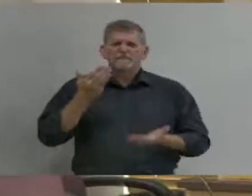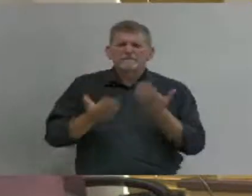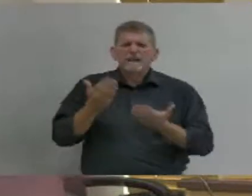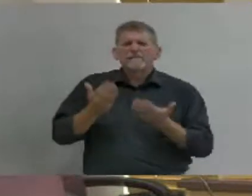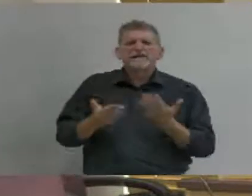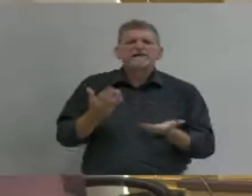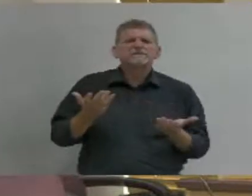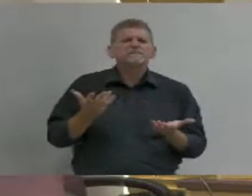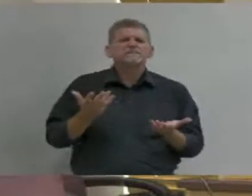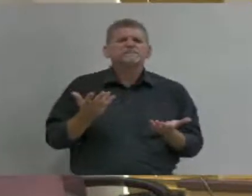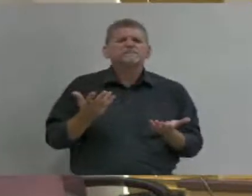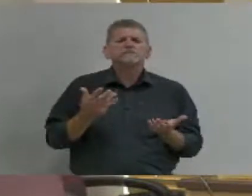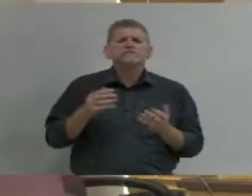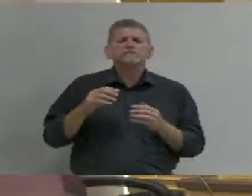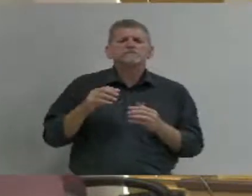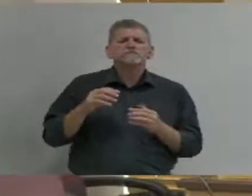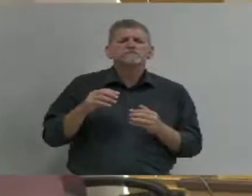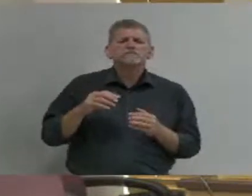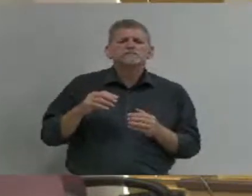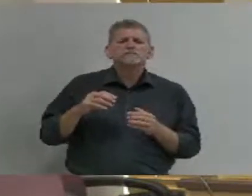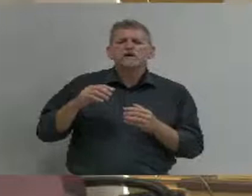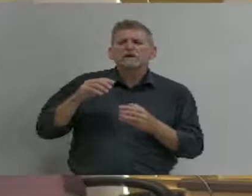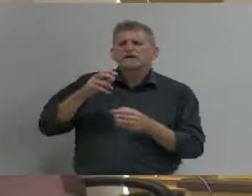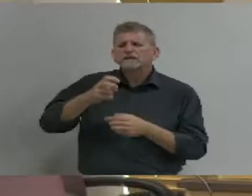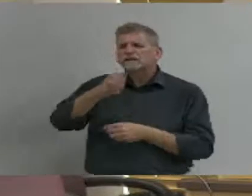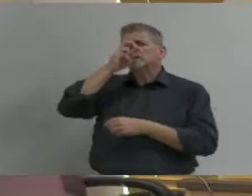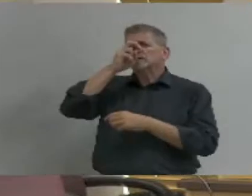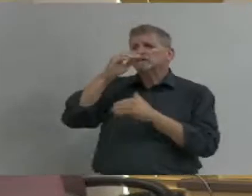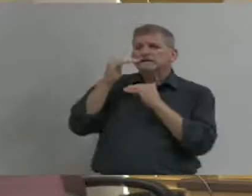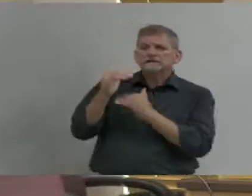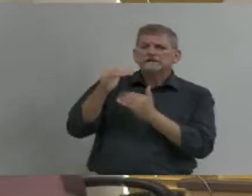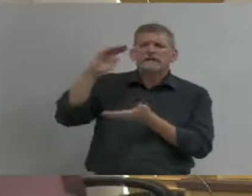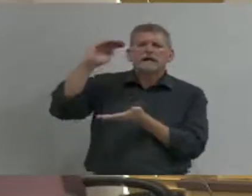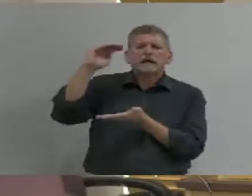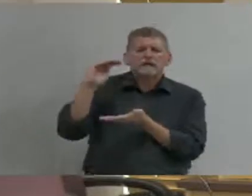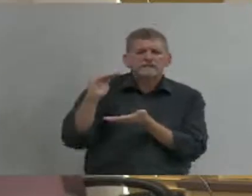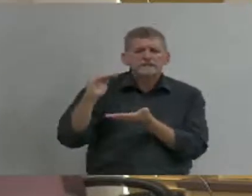the mask mandate go away today.